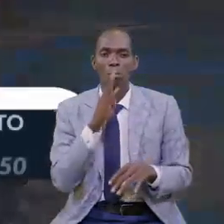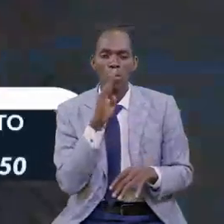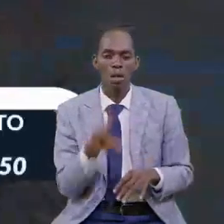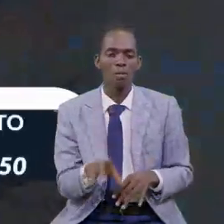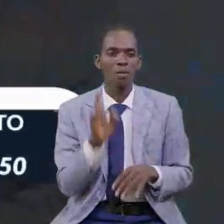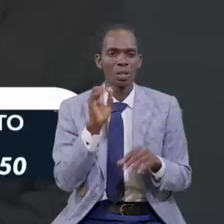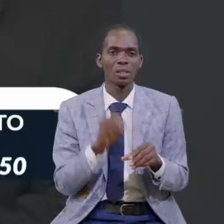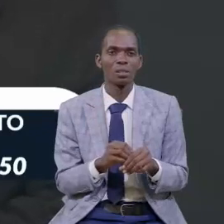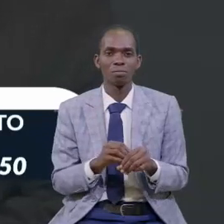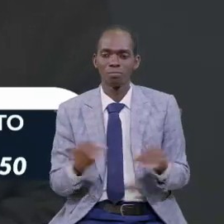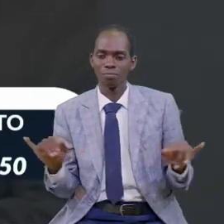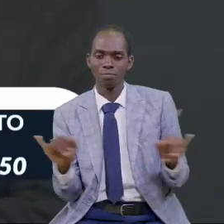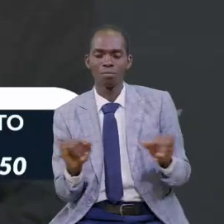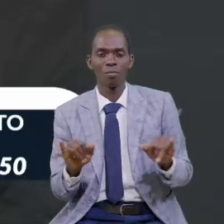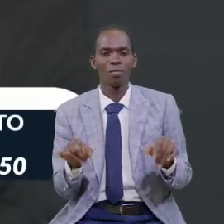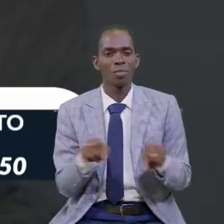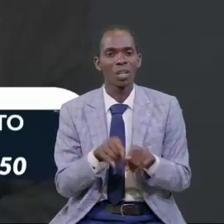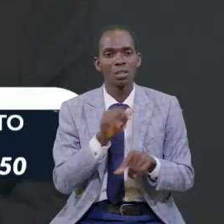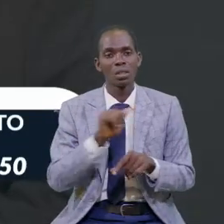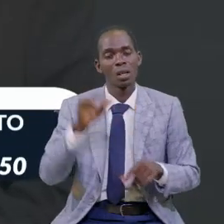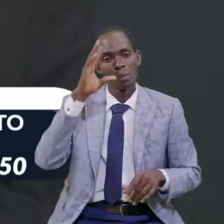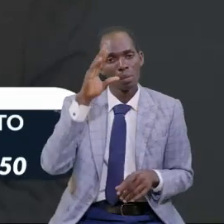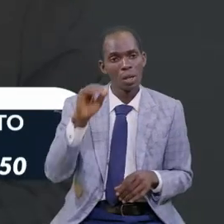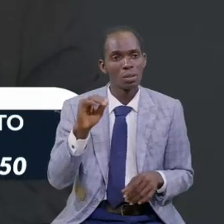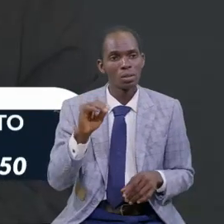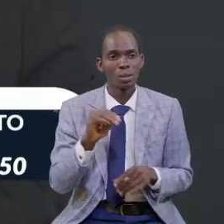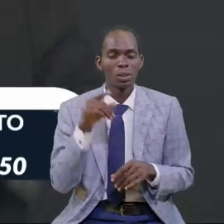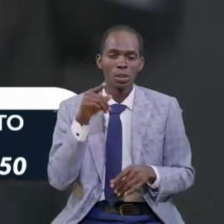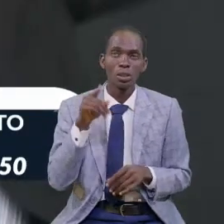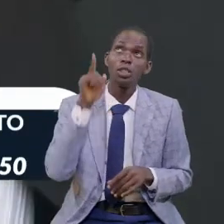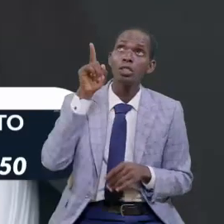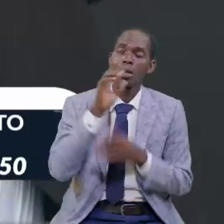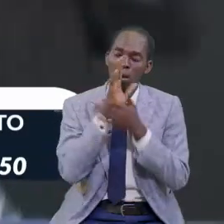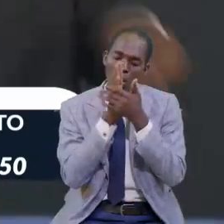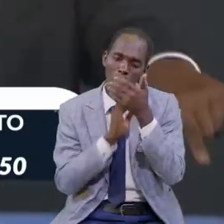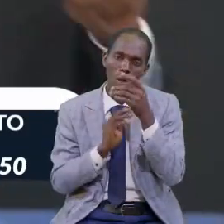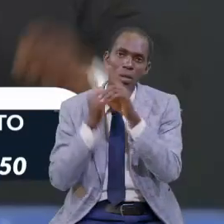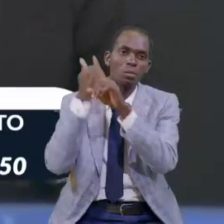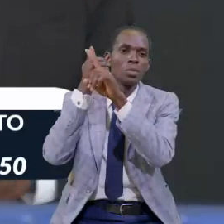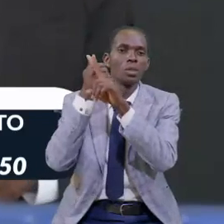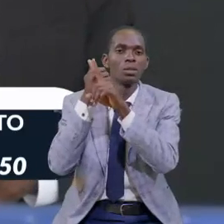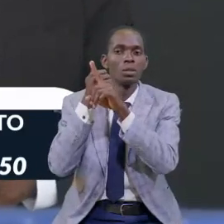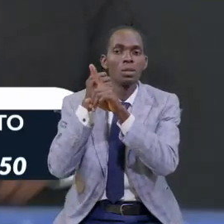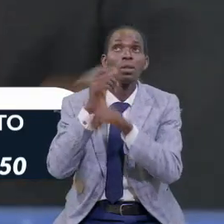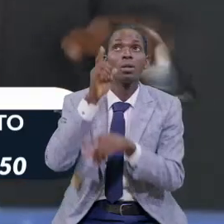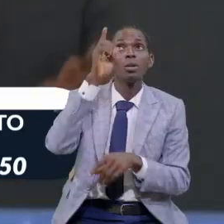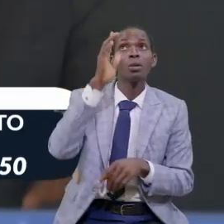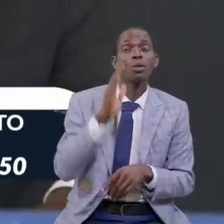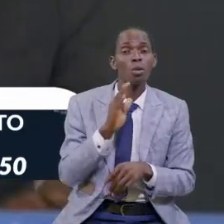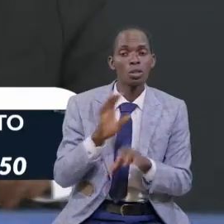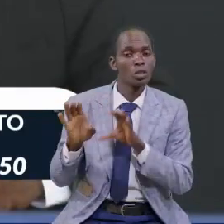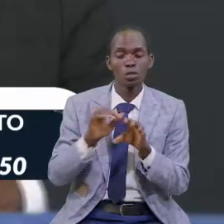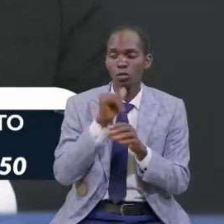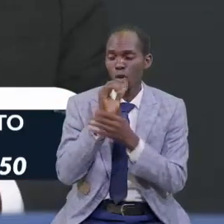fashion as a man, he humbled himself. God did not humble him,